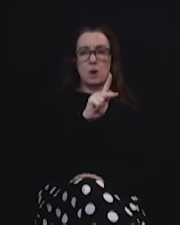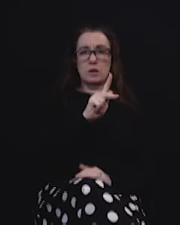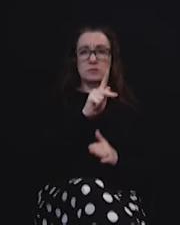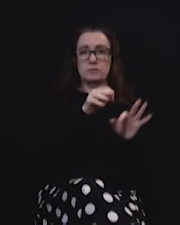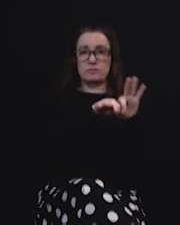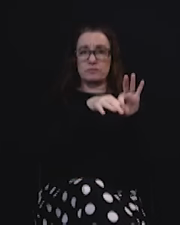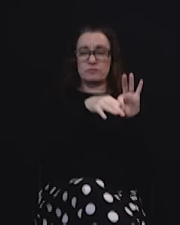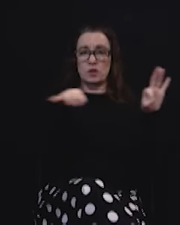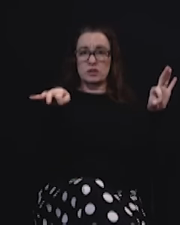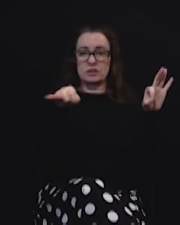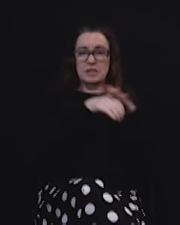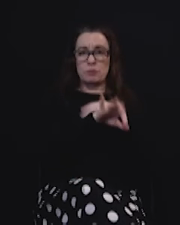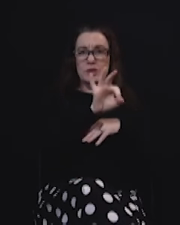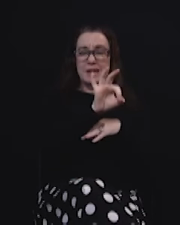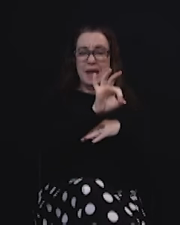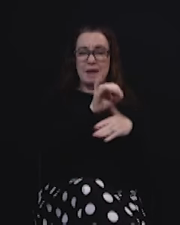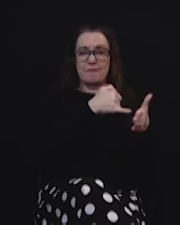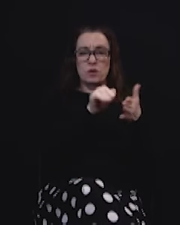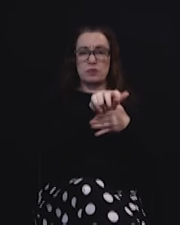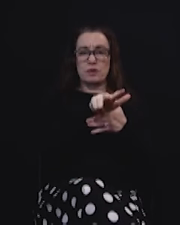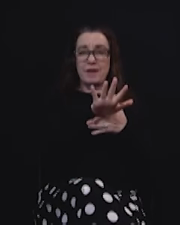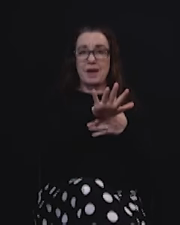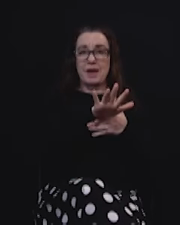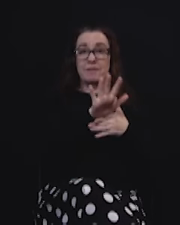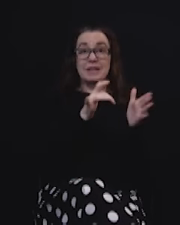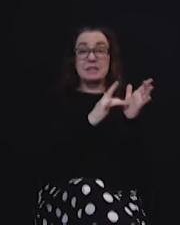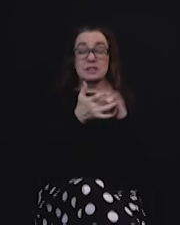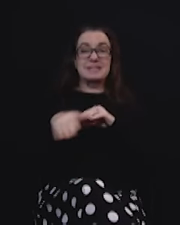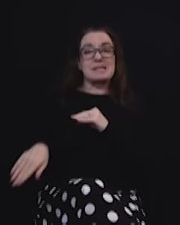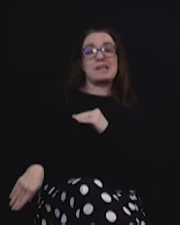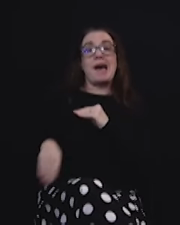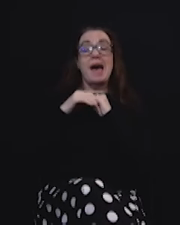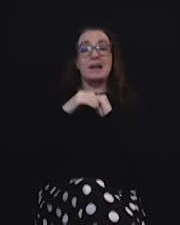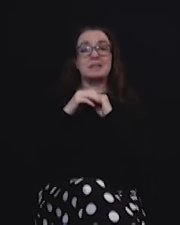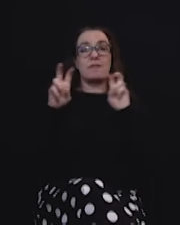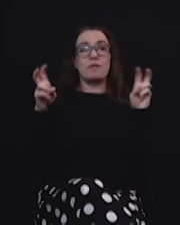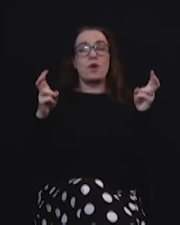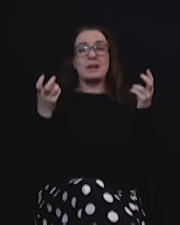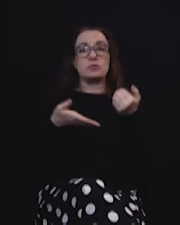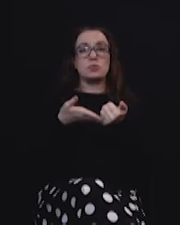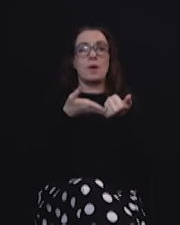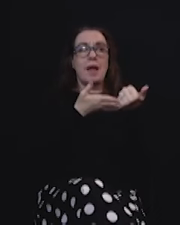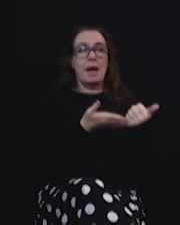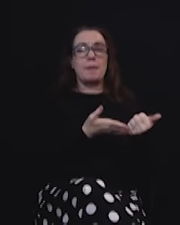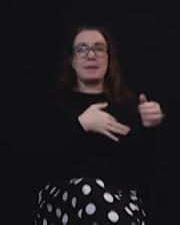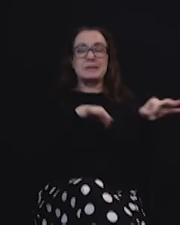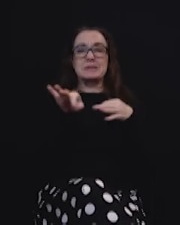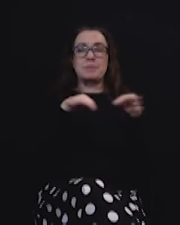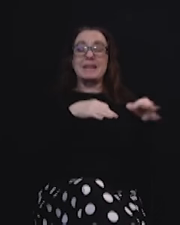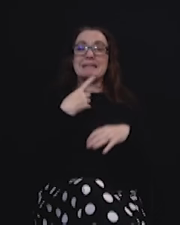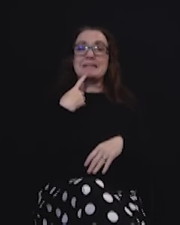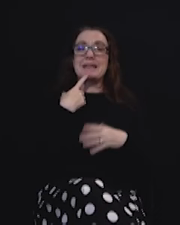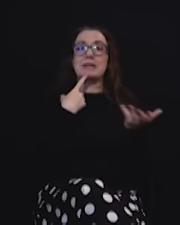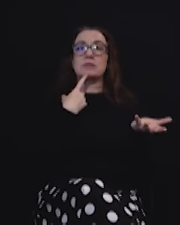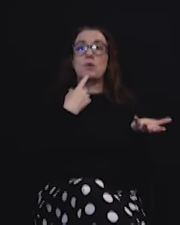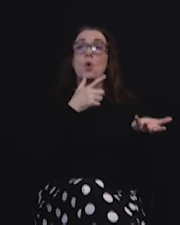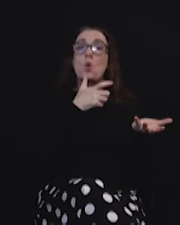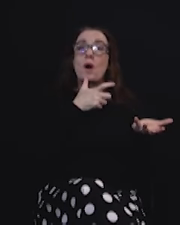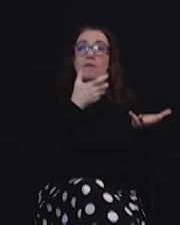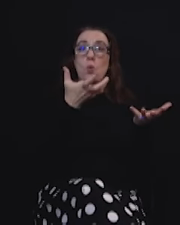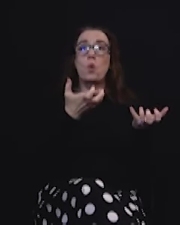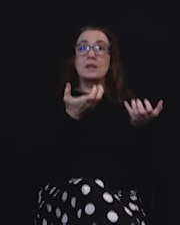story, Mark chapter 9, verse 35, Jesus adds this phrase to help explain. He says, whoever